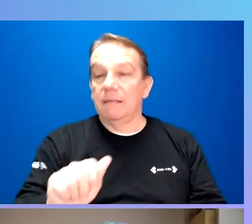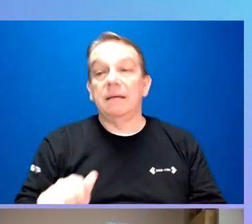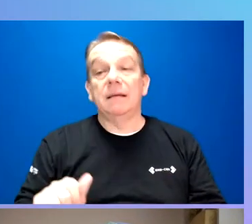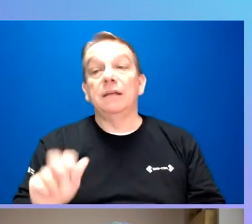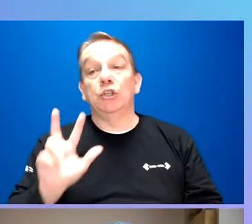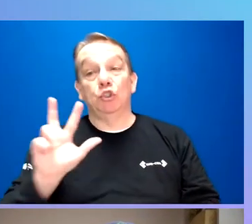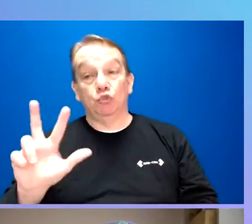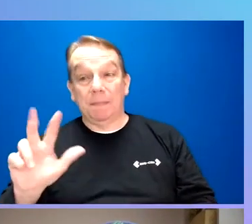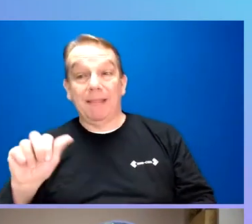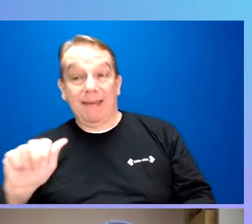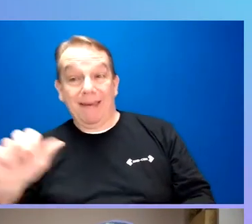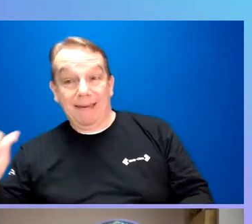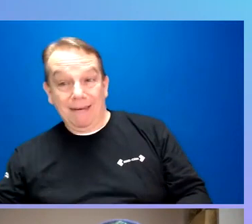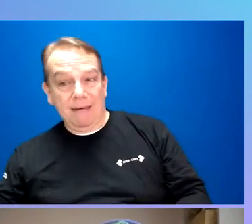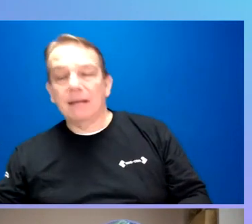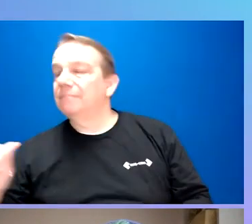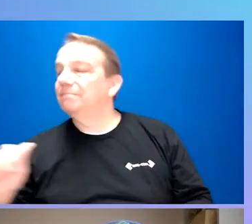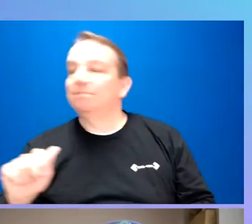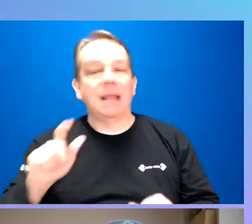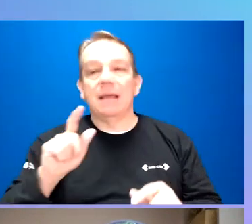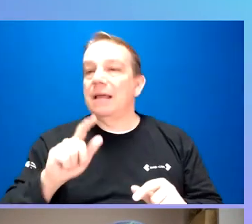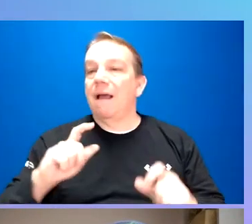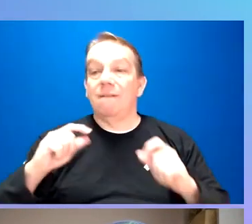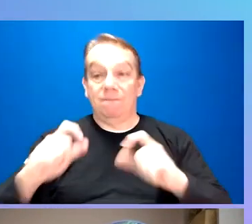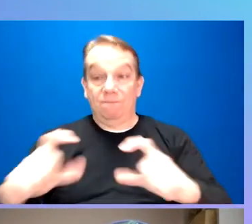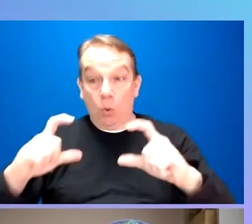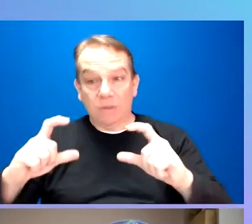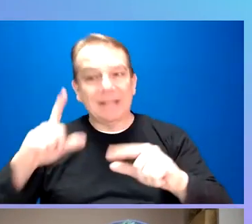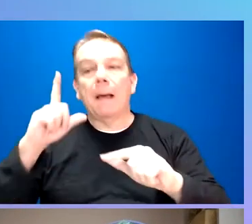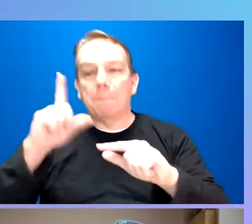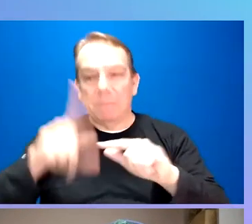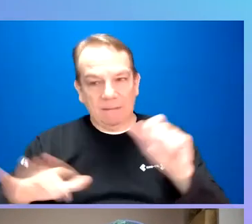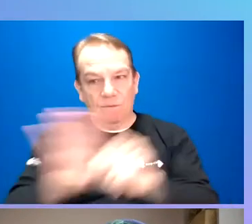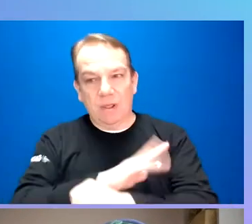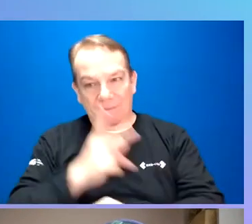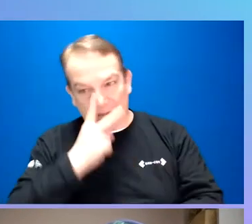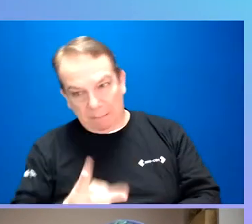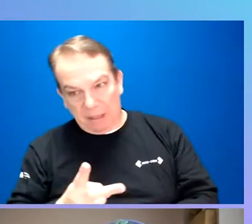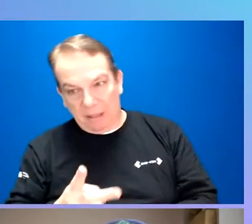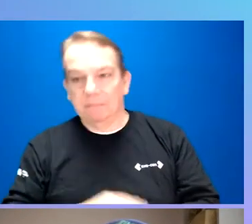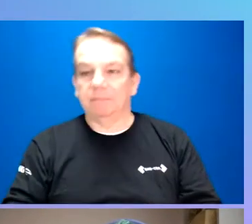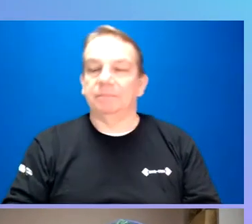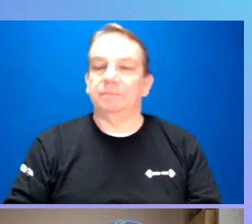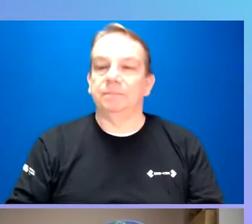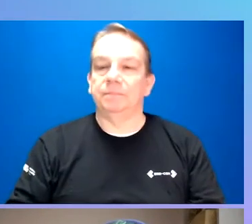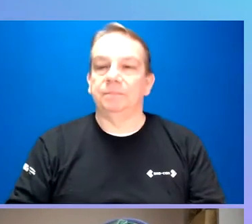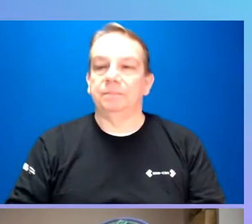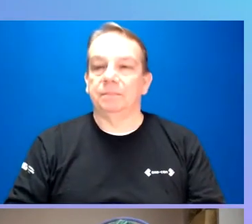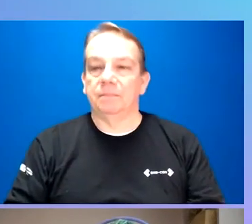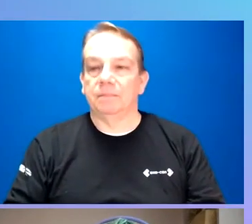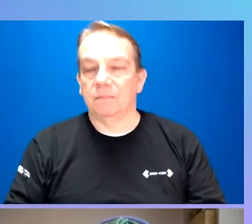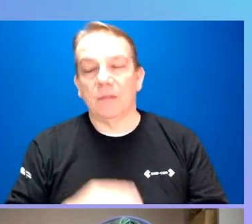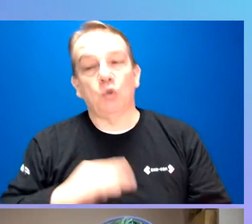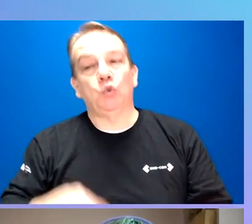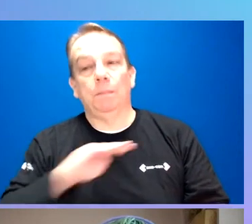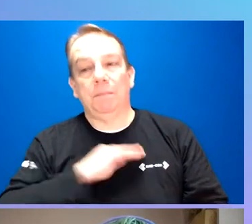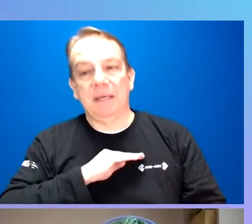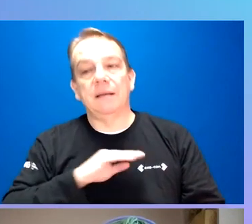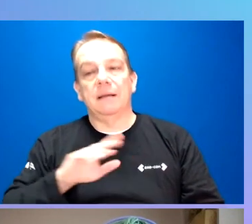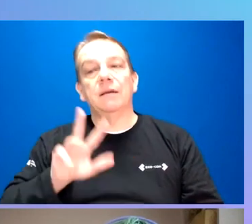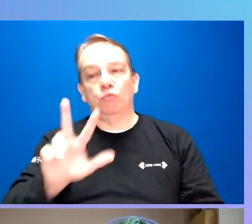AAA, focus must not be obscured whatsoever. So the focus must always be fully visible to meet AAA.